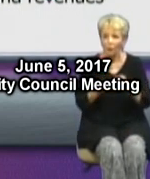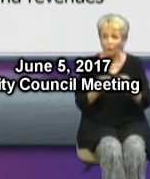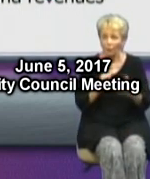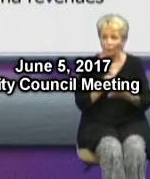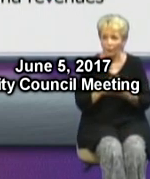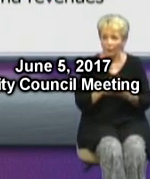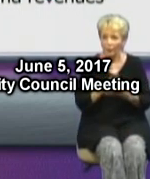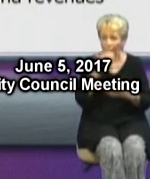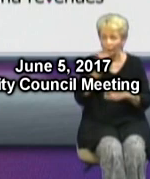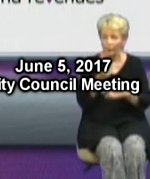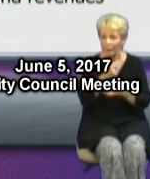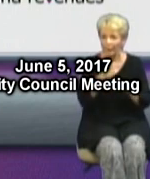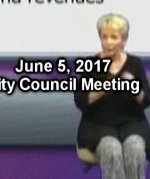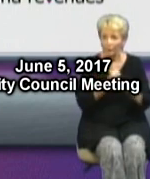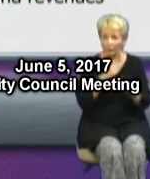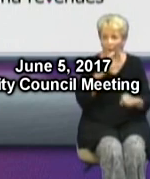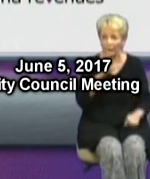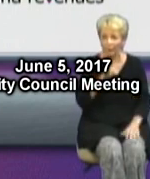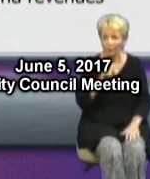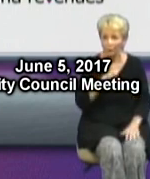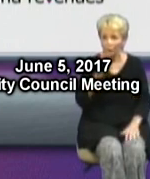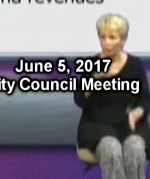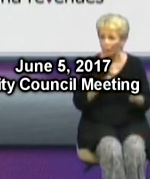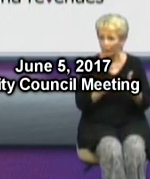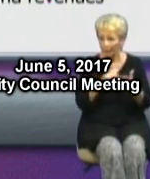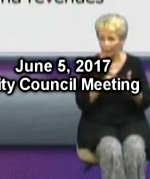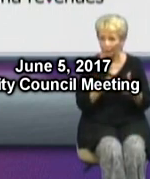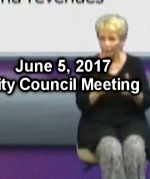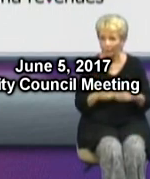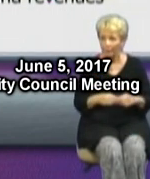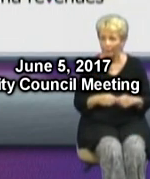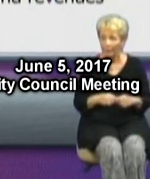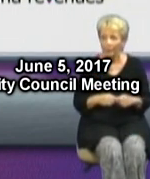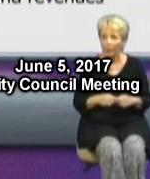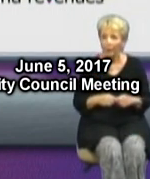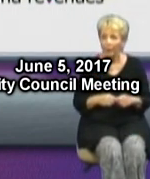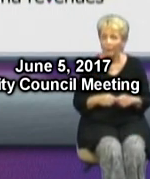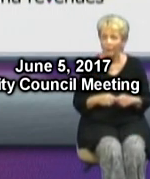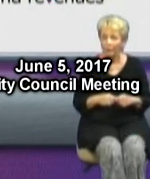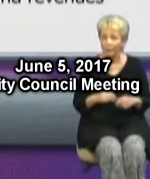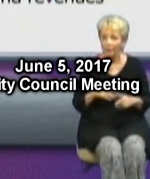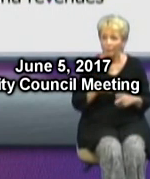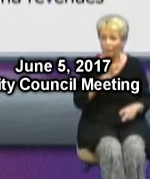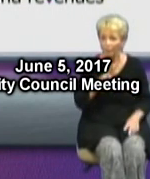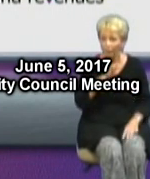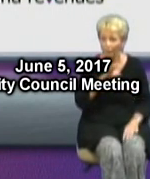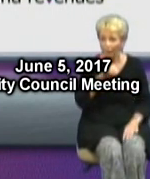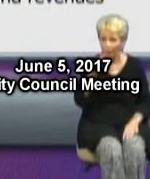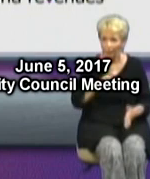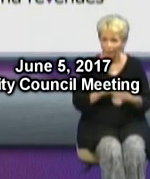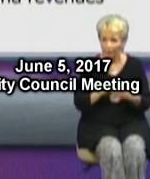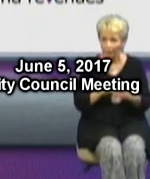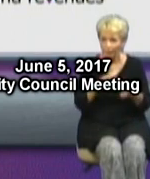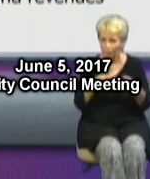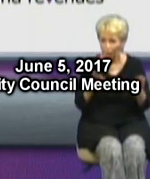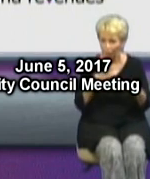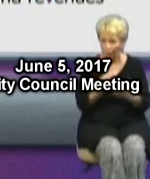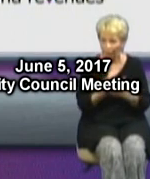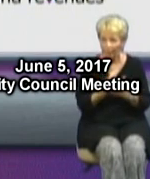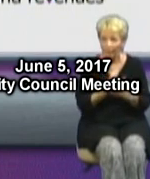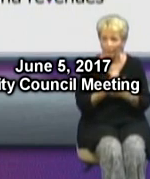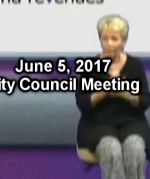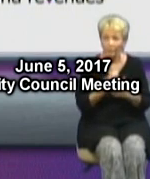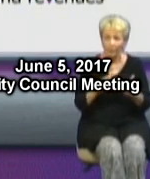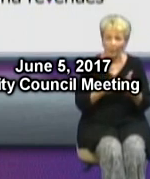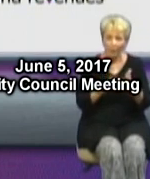revenue proposed for next year is $8.2 million, makes up 35% of the general fund. Commonly,